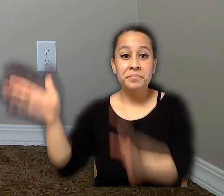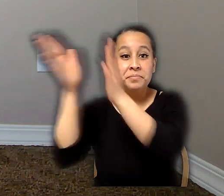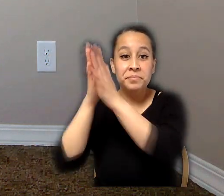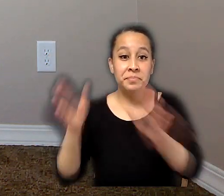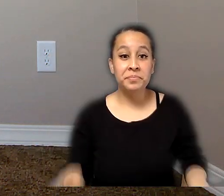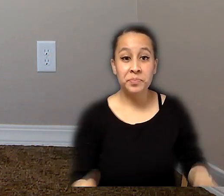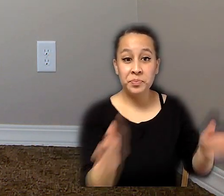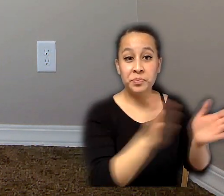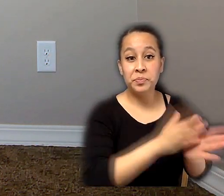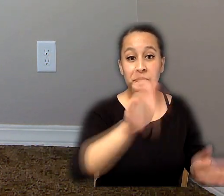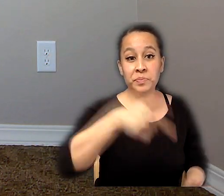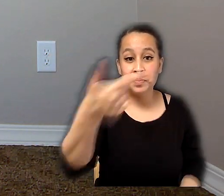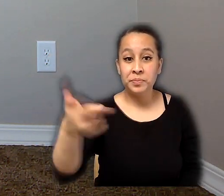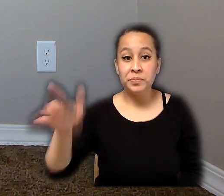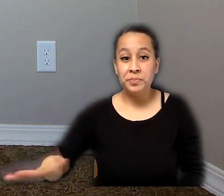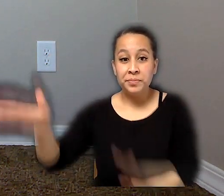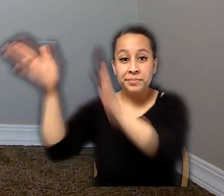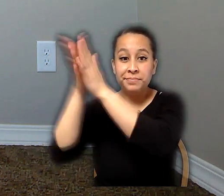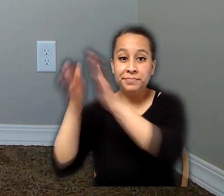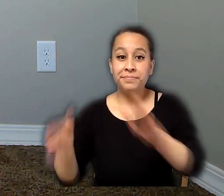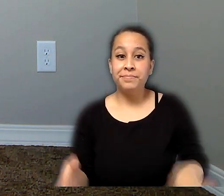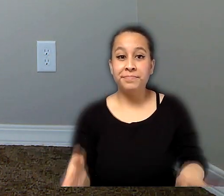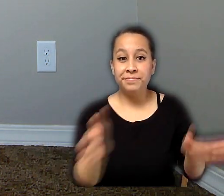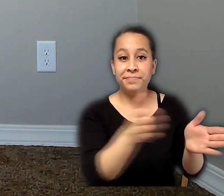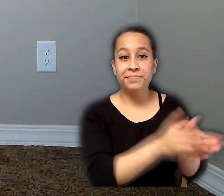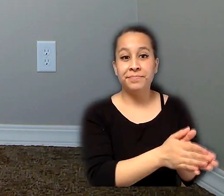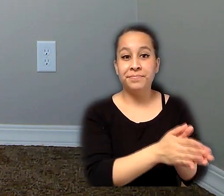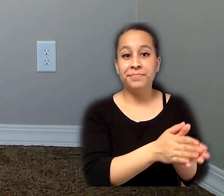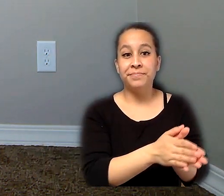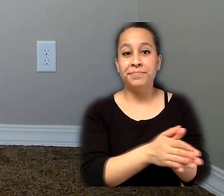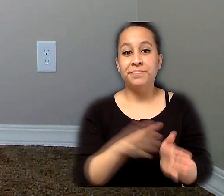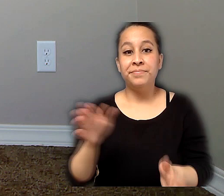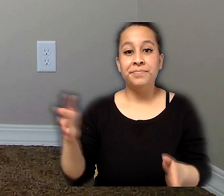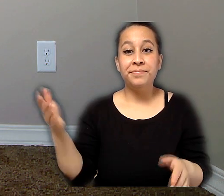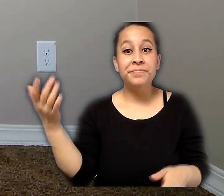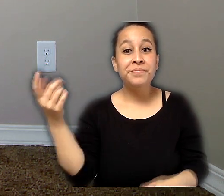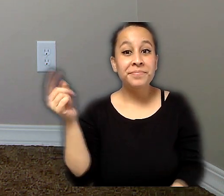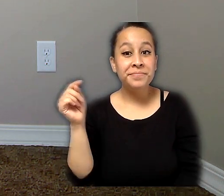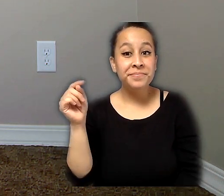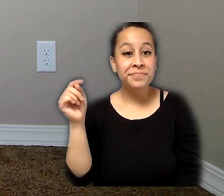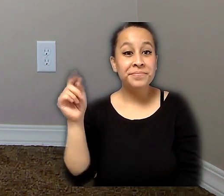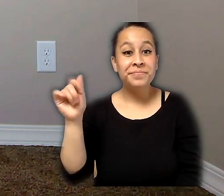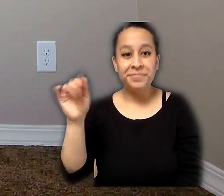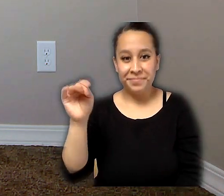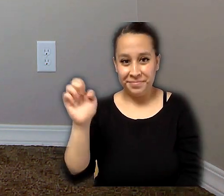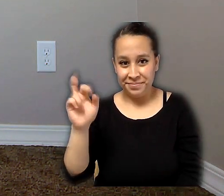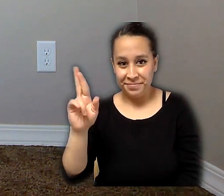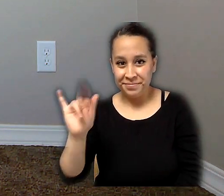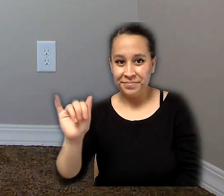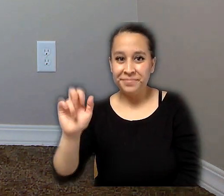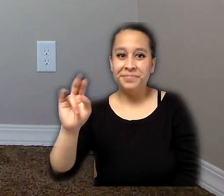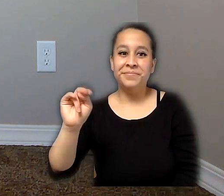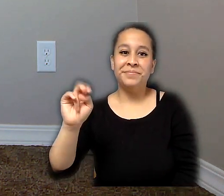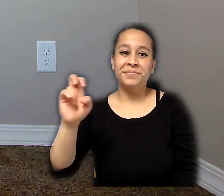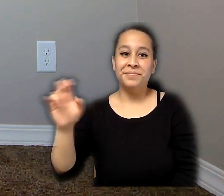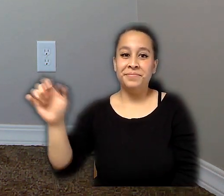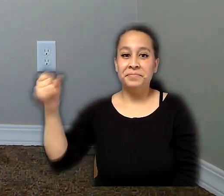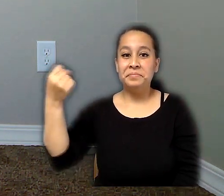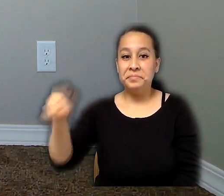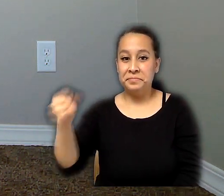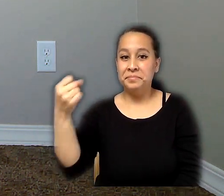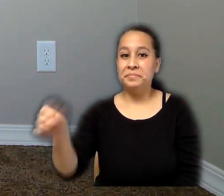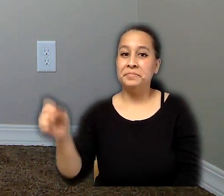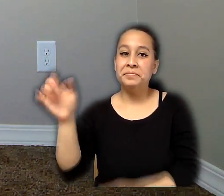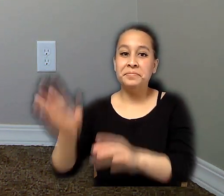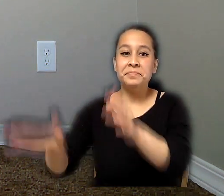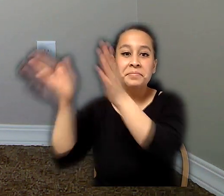Step, clap, step, clap, step, clap, step, clap. Tambourine and tambourine, tambourine and